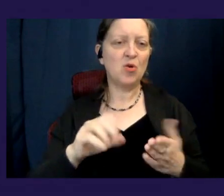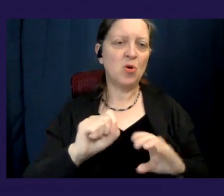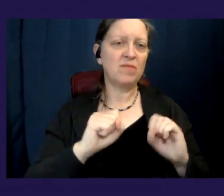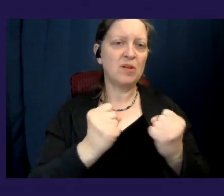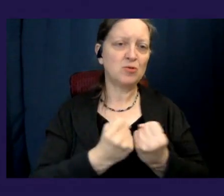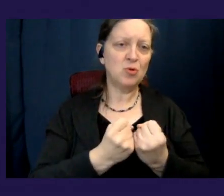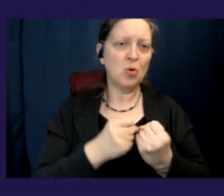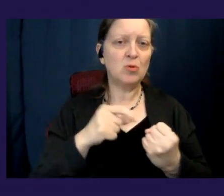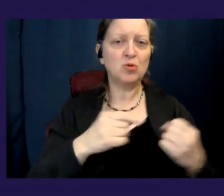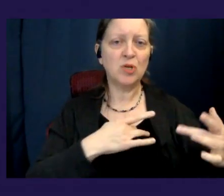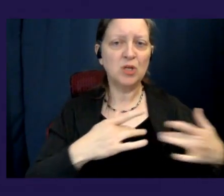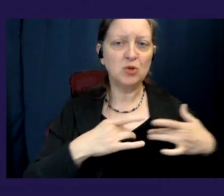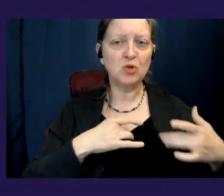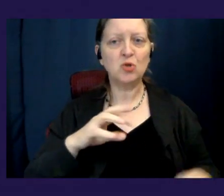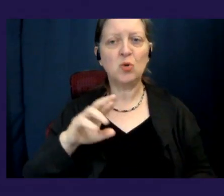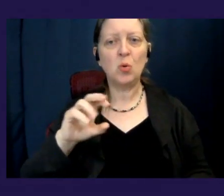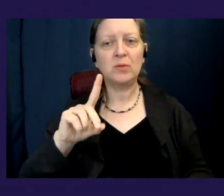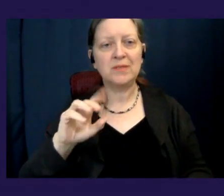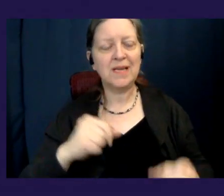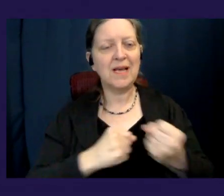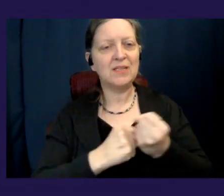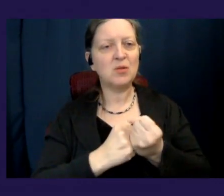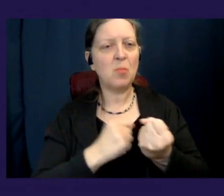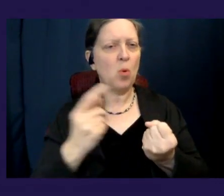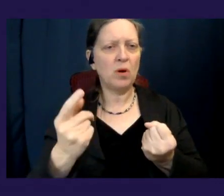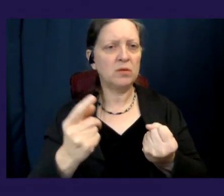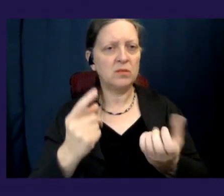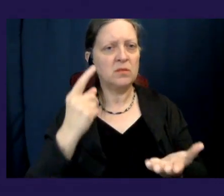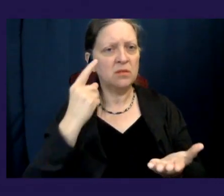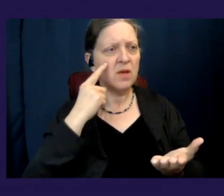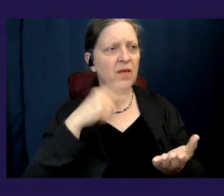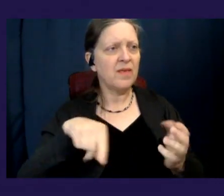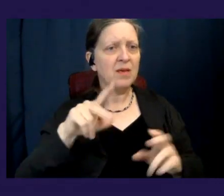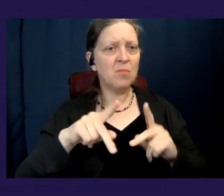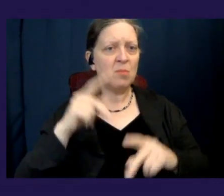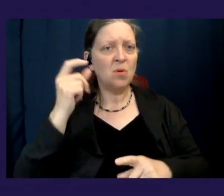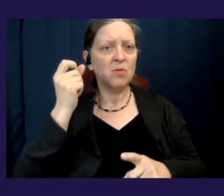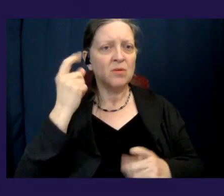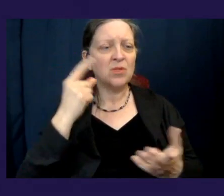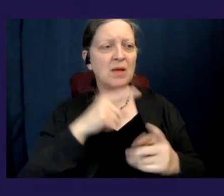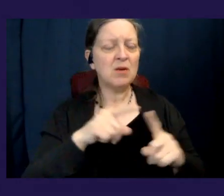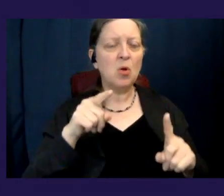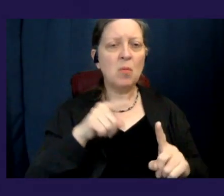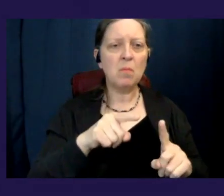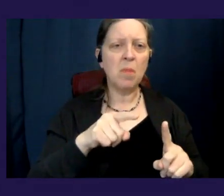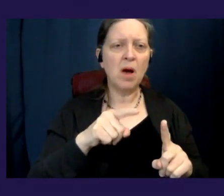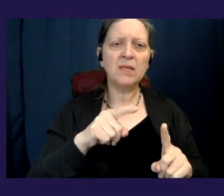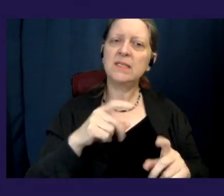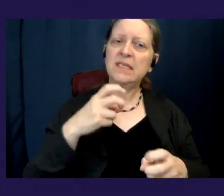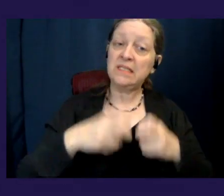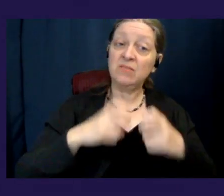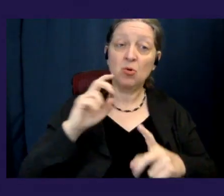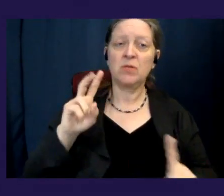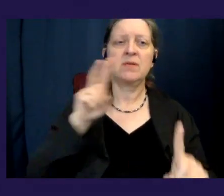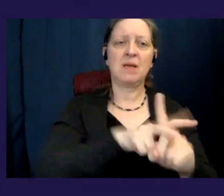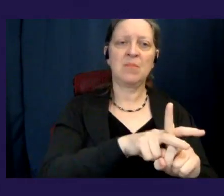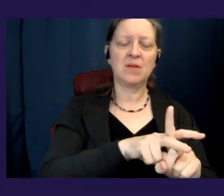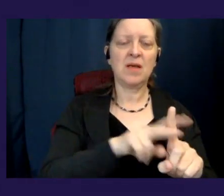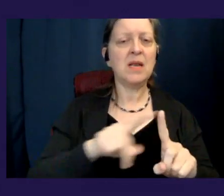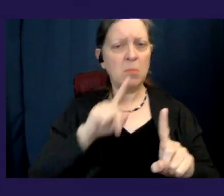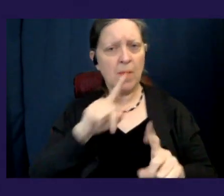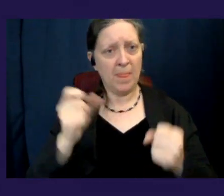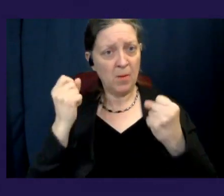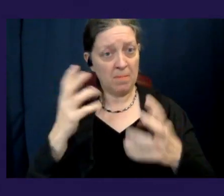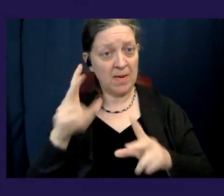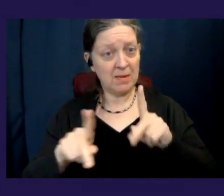ground. And yet there are so many people, and we've seen them on this panel, who actually do it every day and do it really well, and who could do more if we gave them